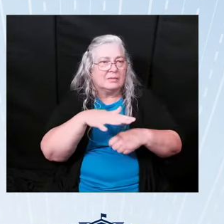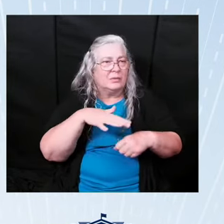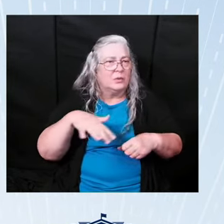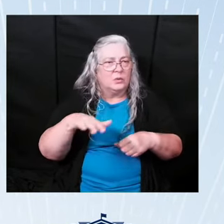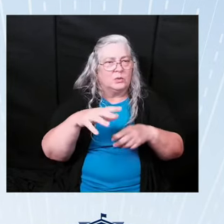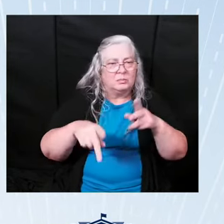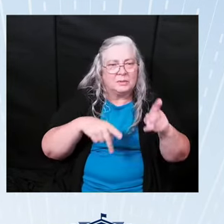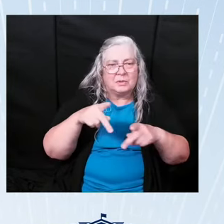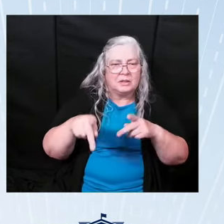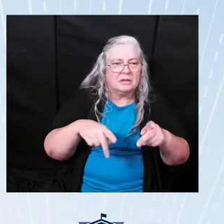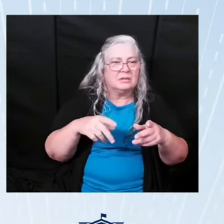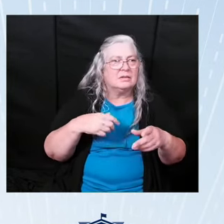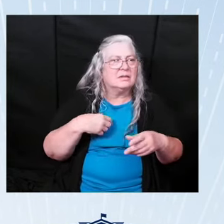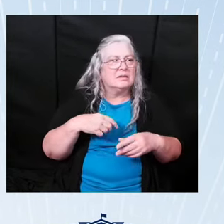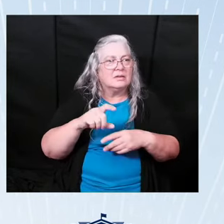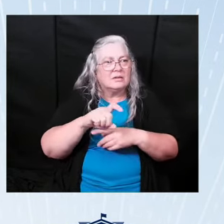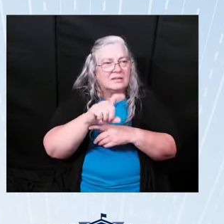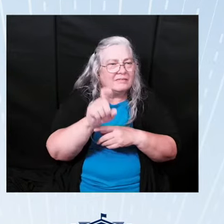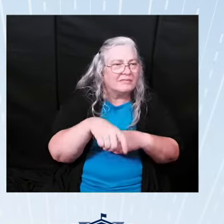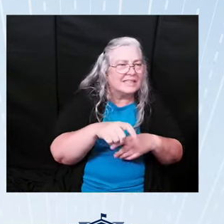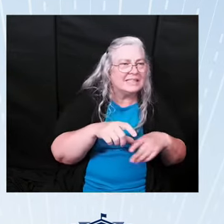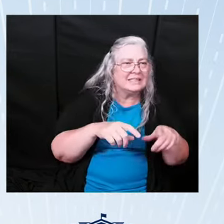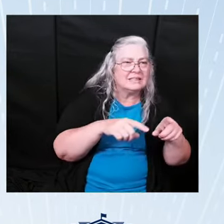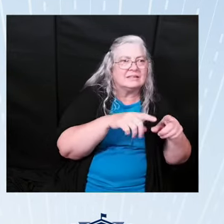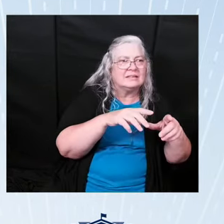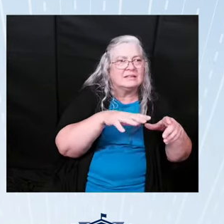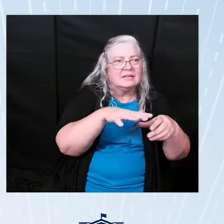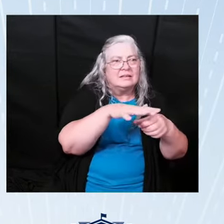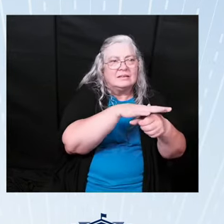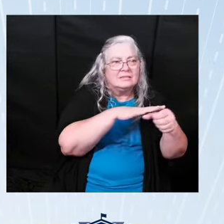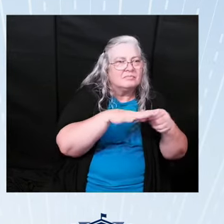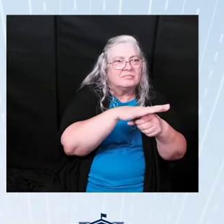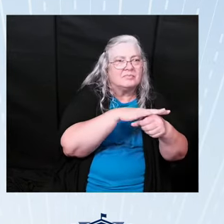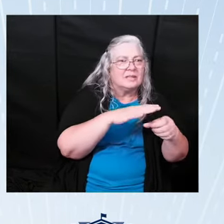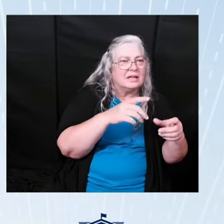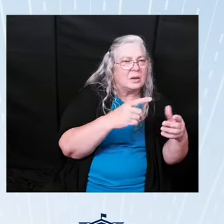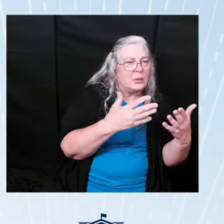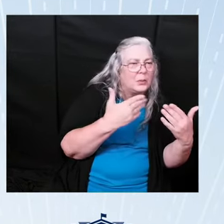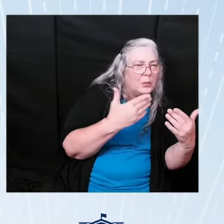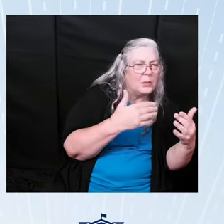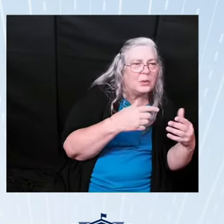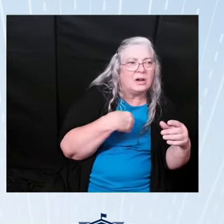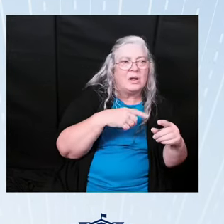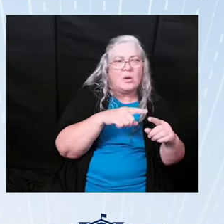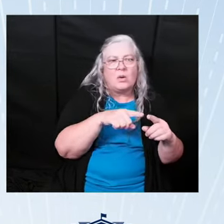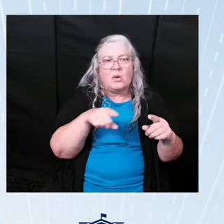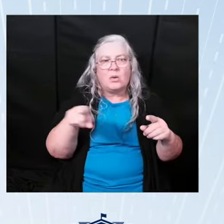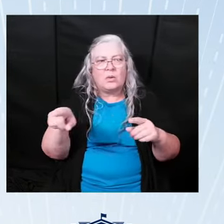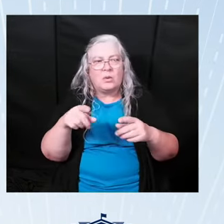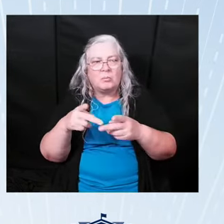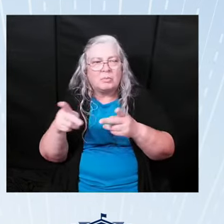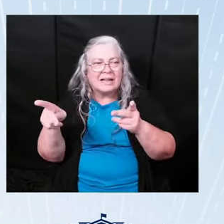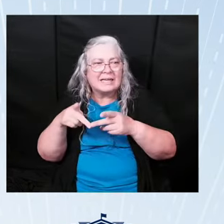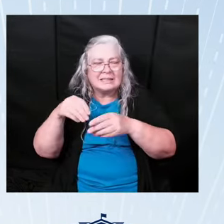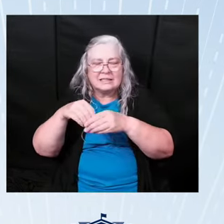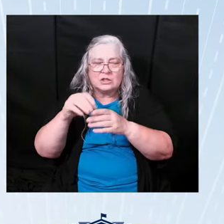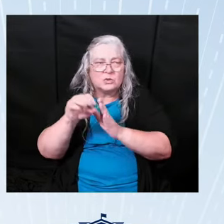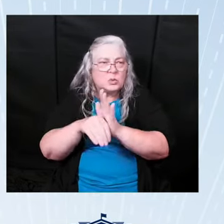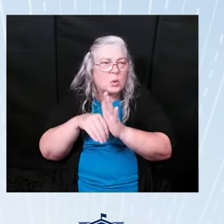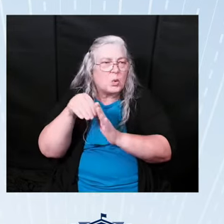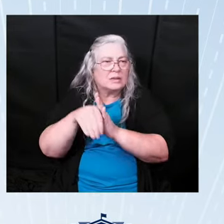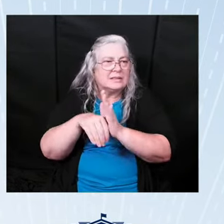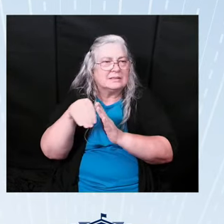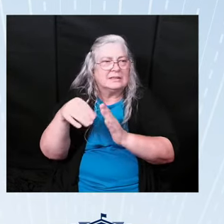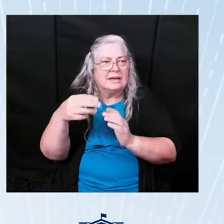restoration in New Orleans, tree canopy expansion in Seattle and Detroit, community resilience hubs in LA and